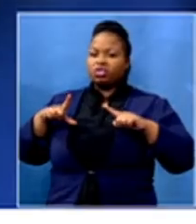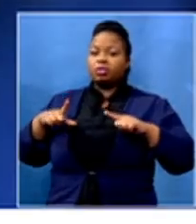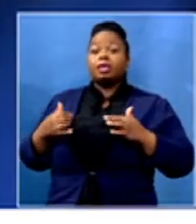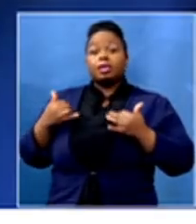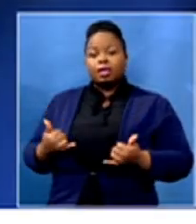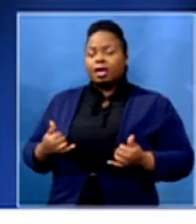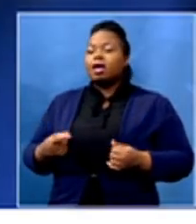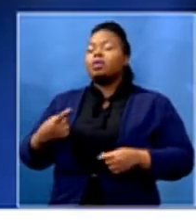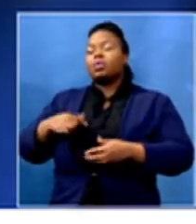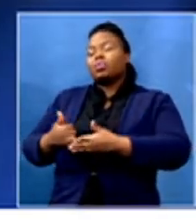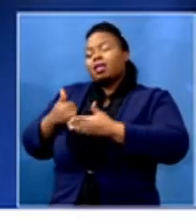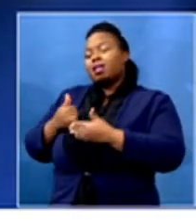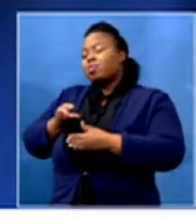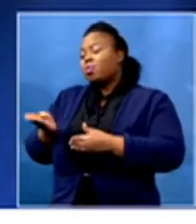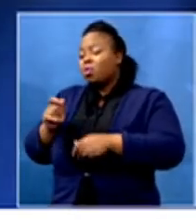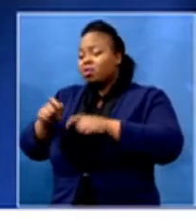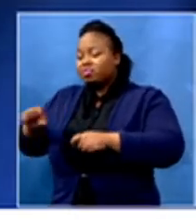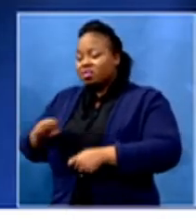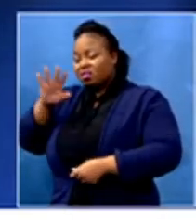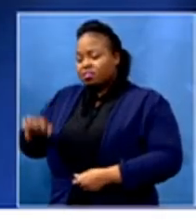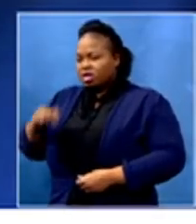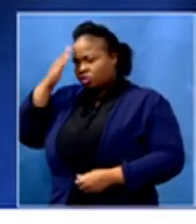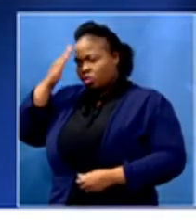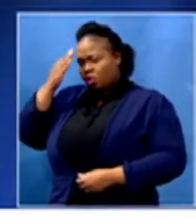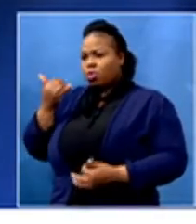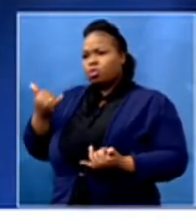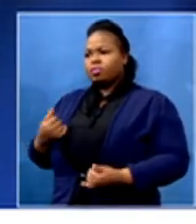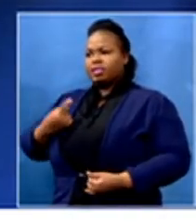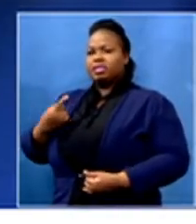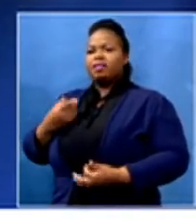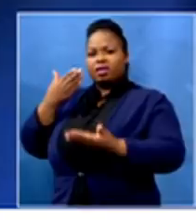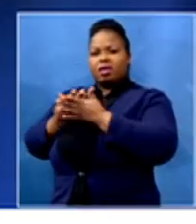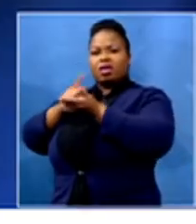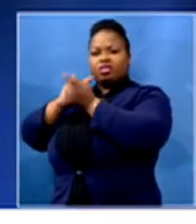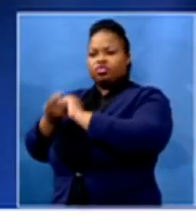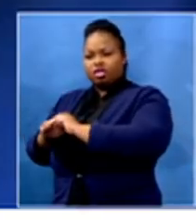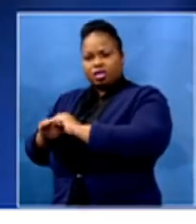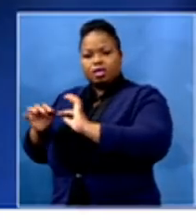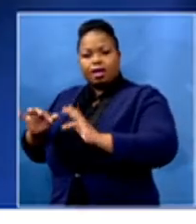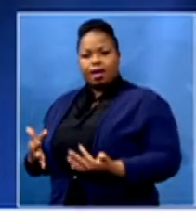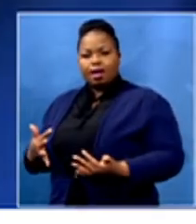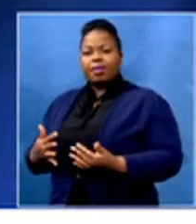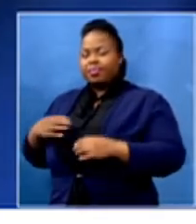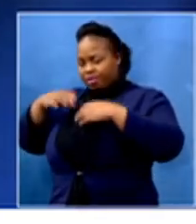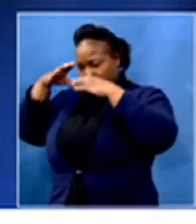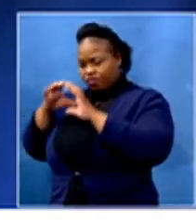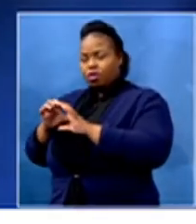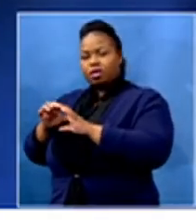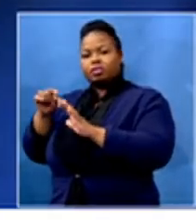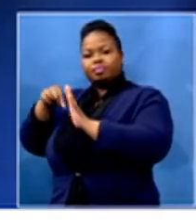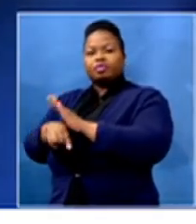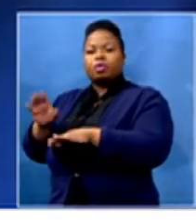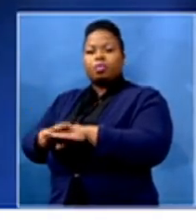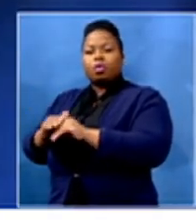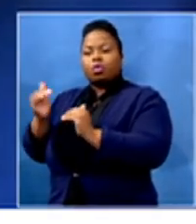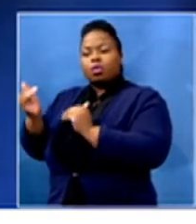South Africans know that they can actually change the course of the pandemic. by focusing on the